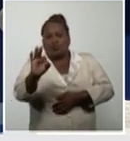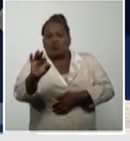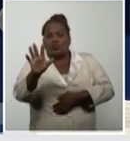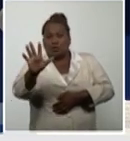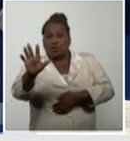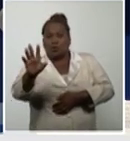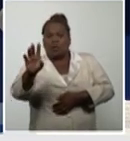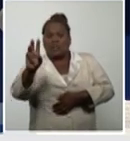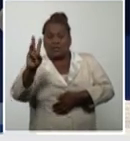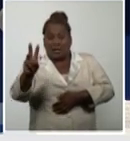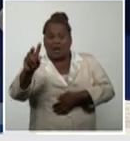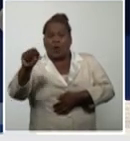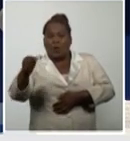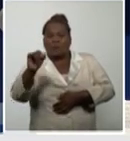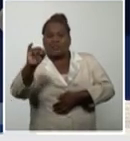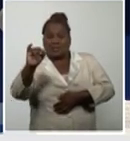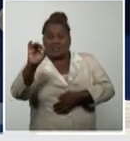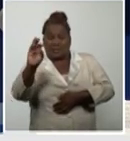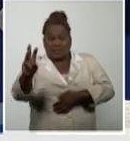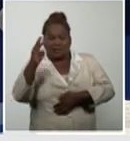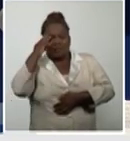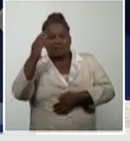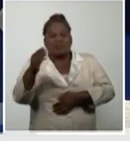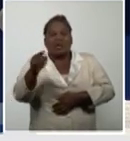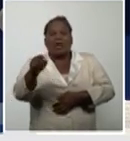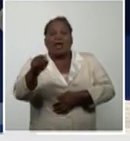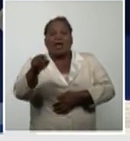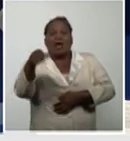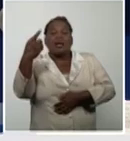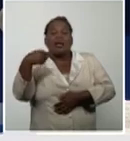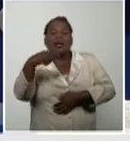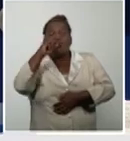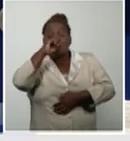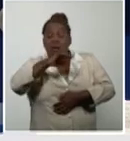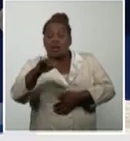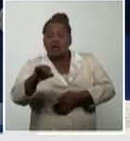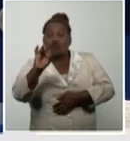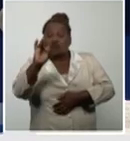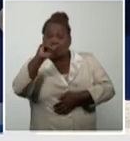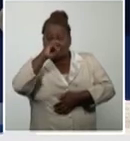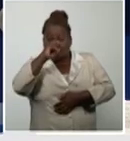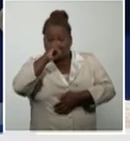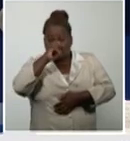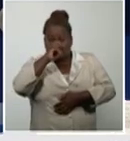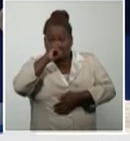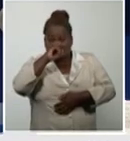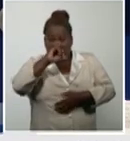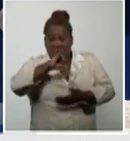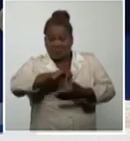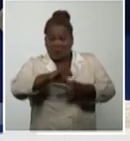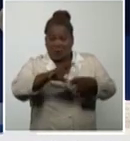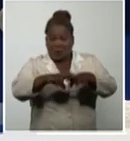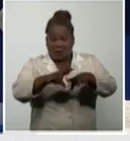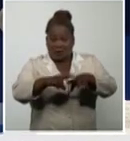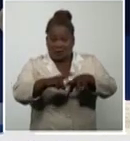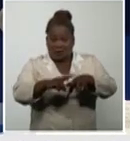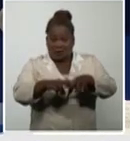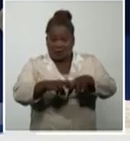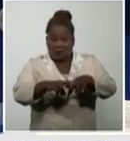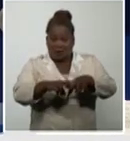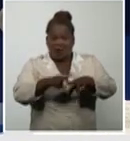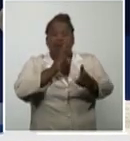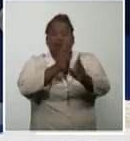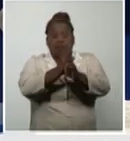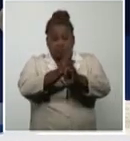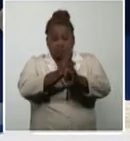complexity. The most affected age group was 40 to 60 years old, with